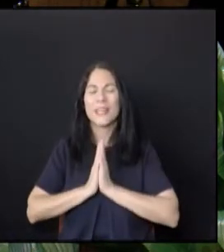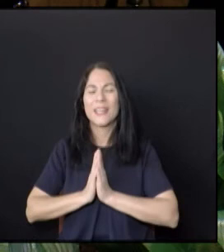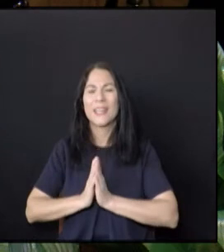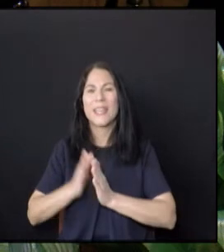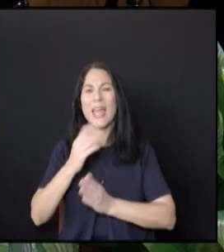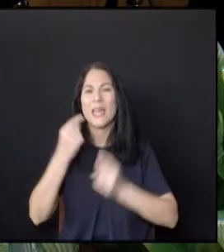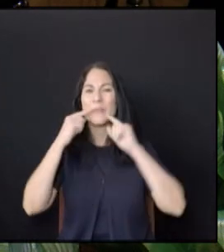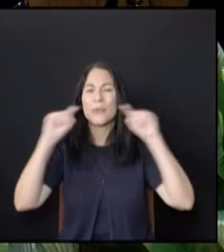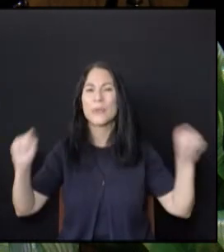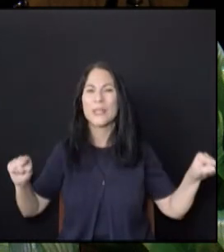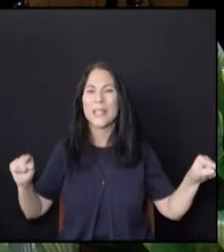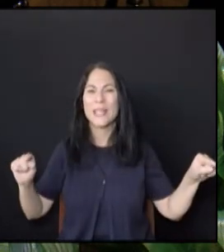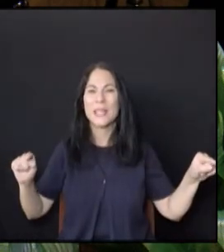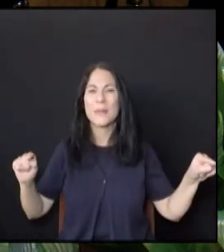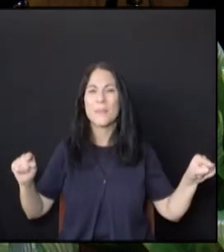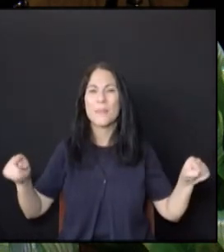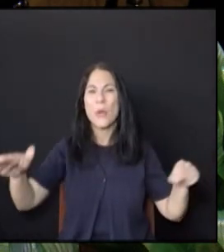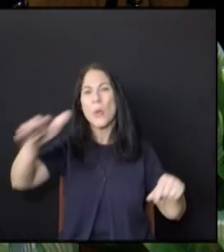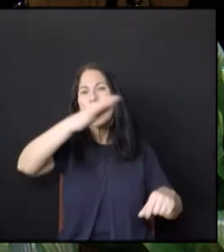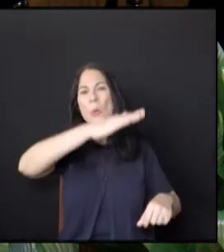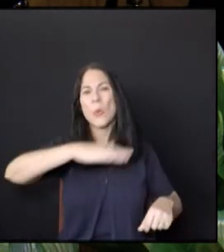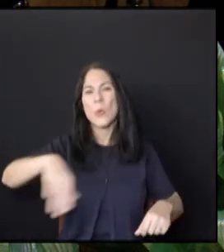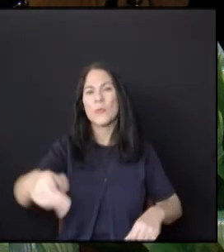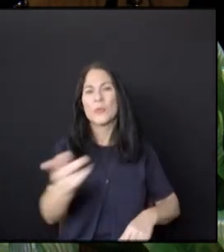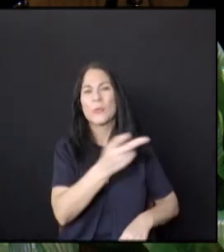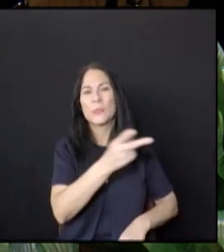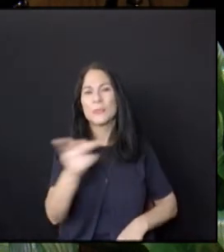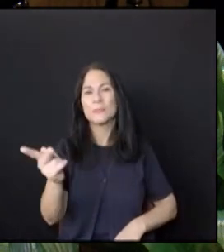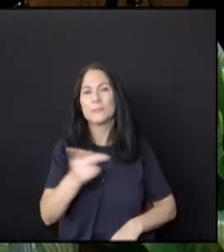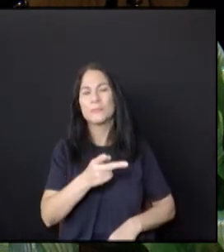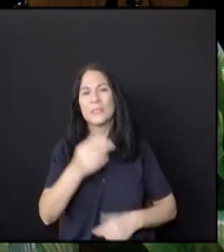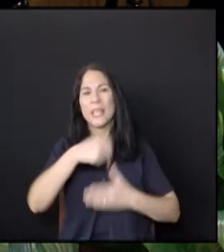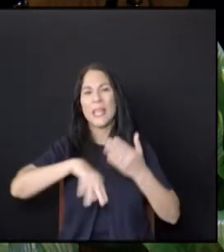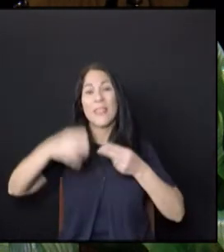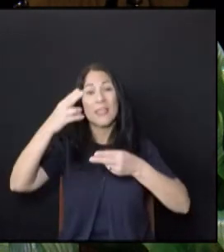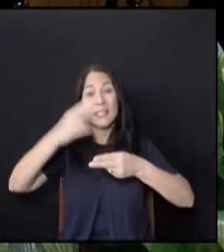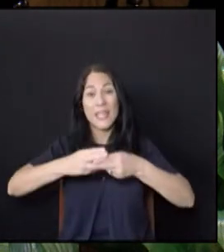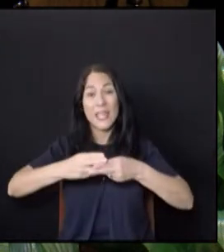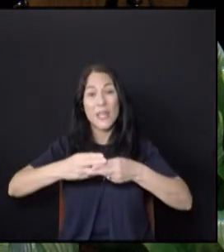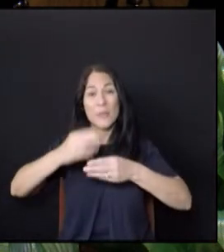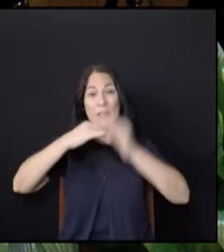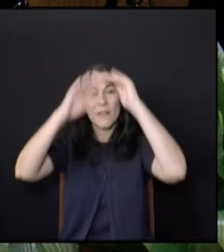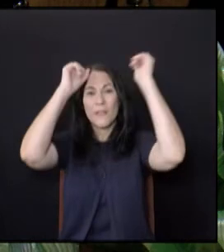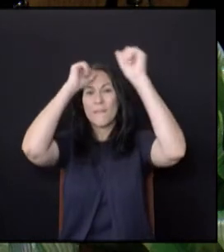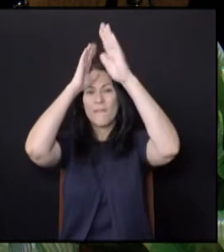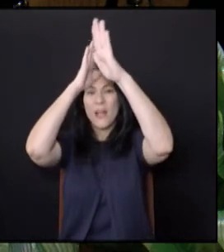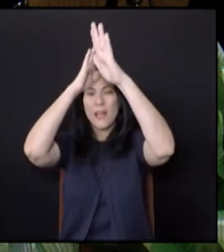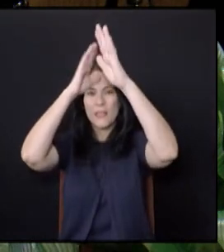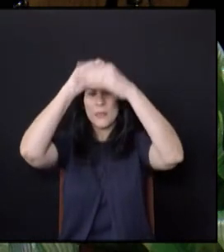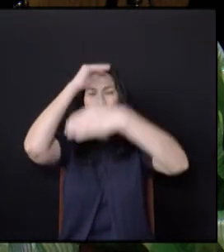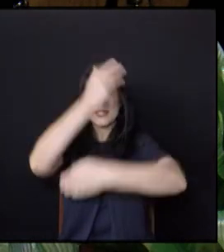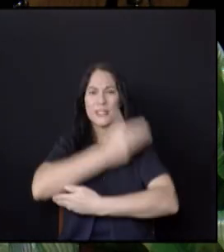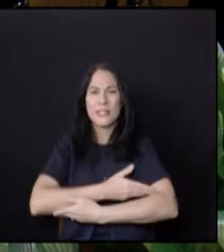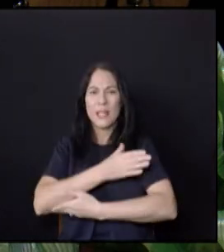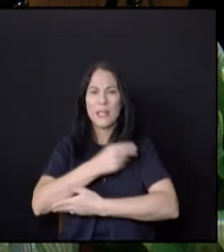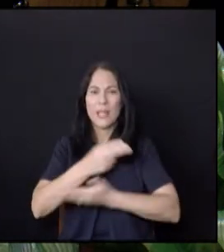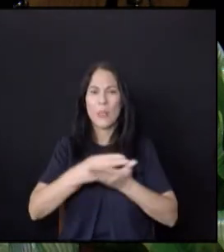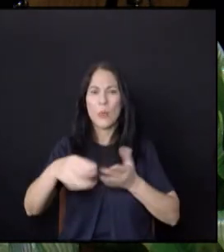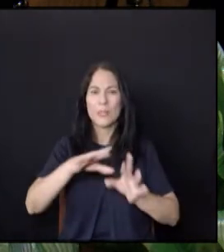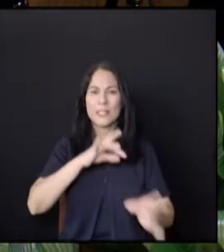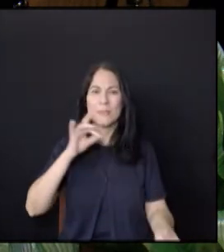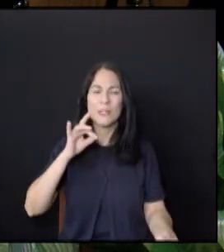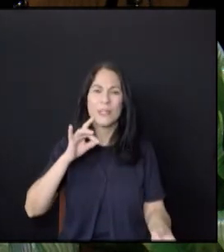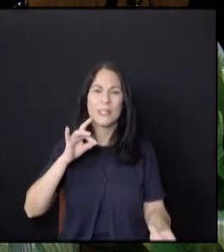we proclaim this over one another. In the name of the Father, and of the Son, and of the Holy